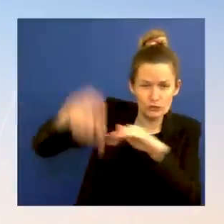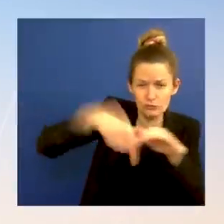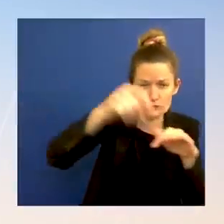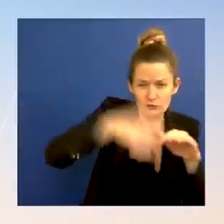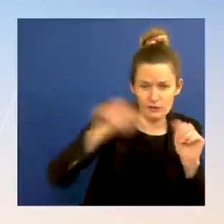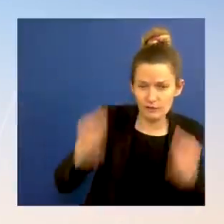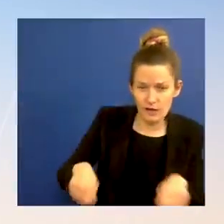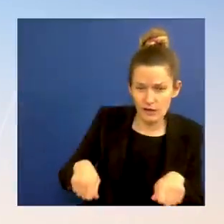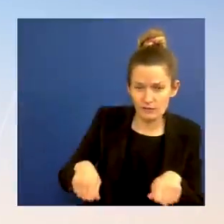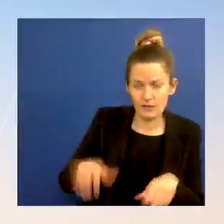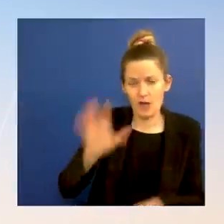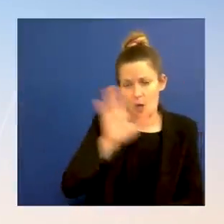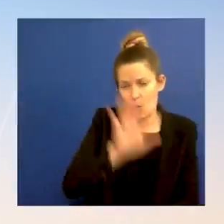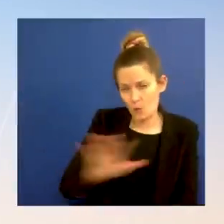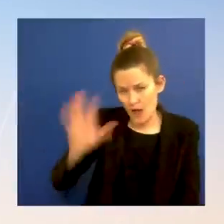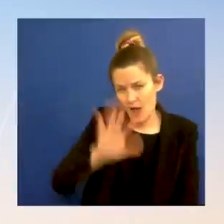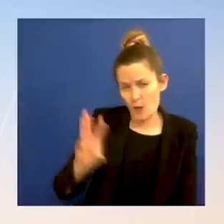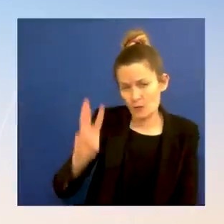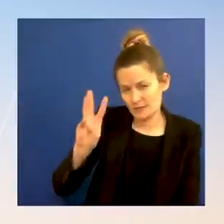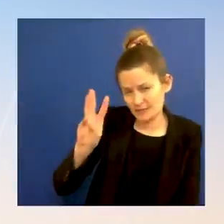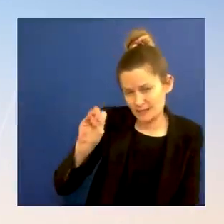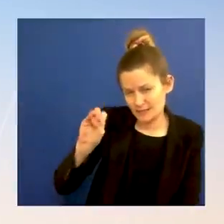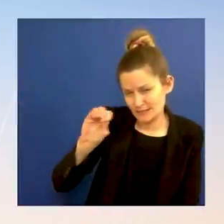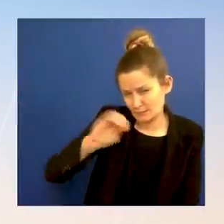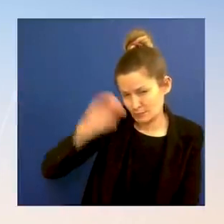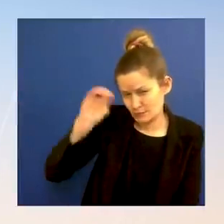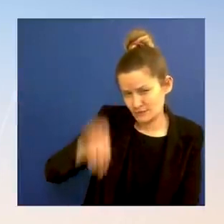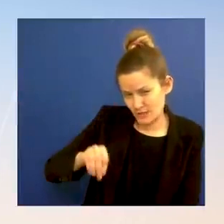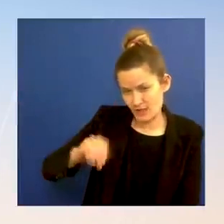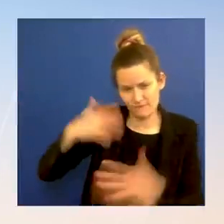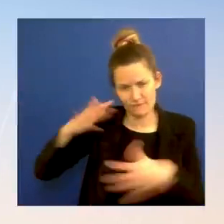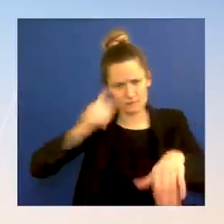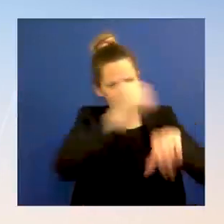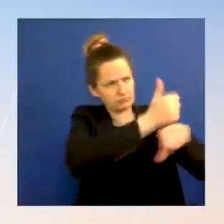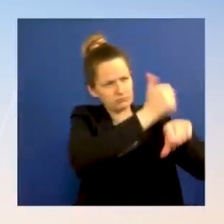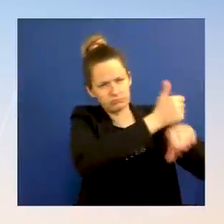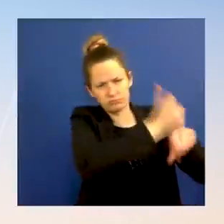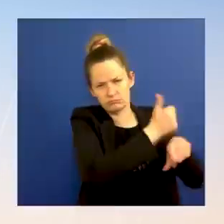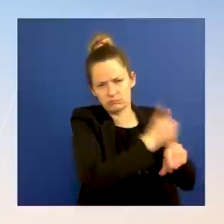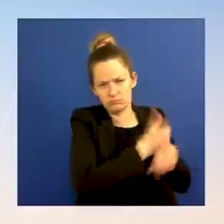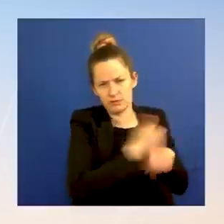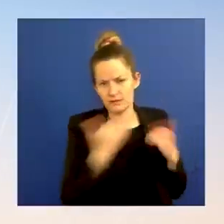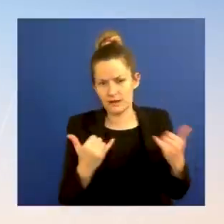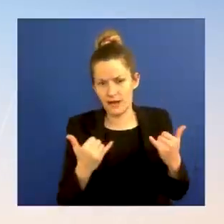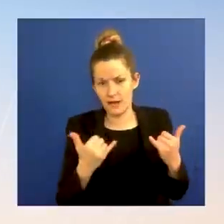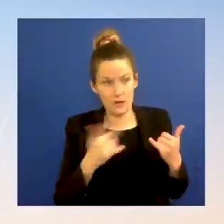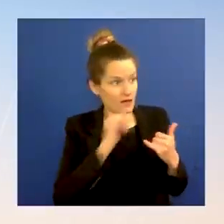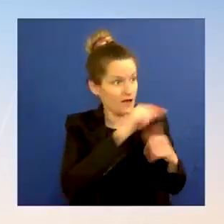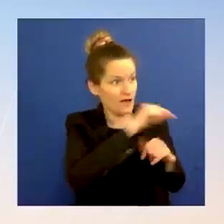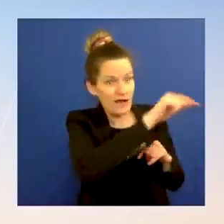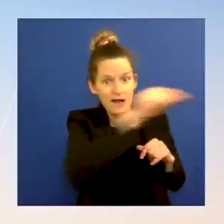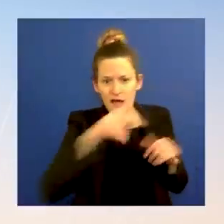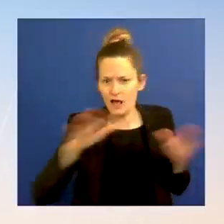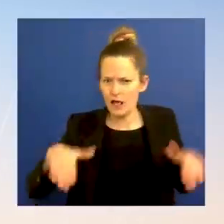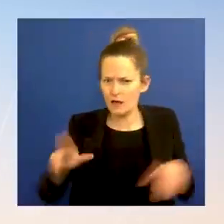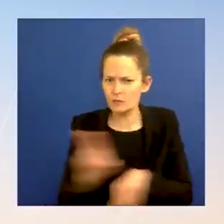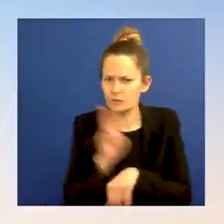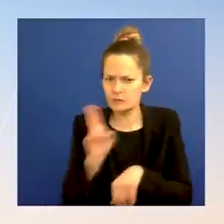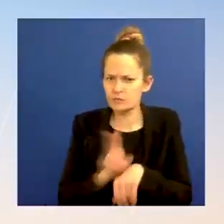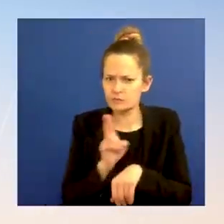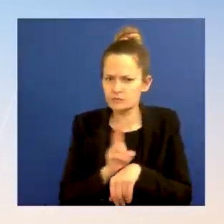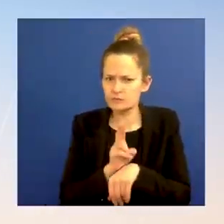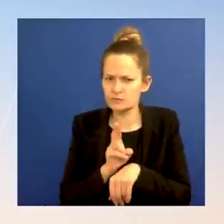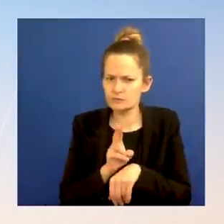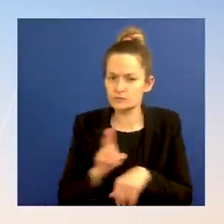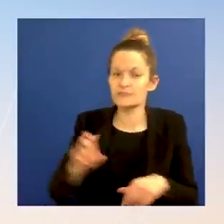non-producing. Now, obviously, our view on drilling over the long term is different, I would suspect, than the person you spoke to, which